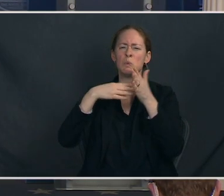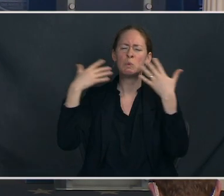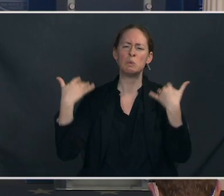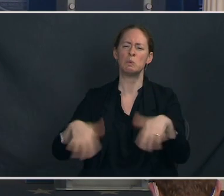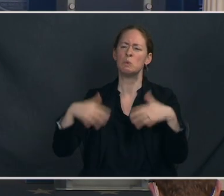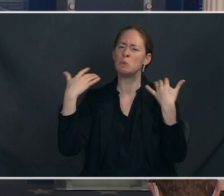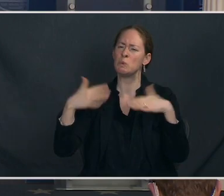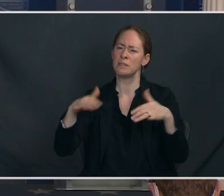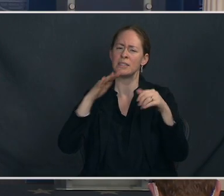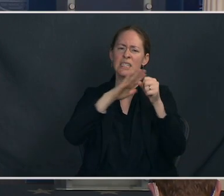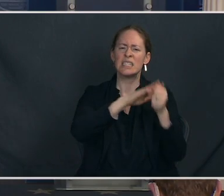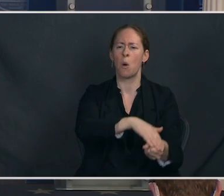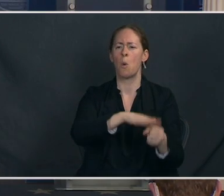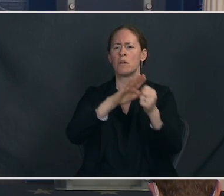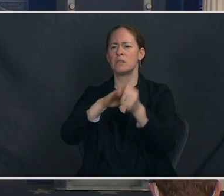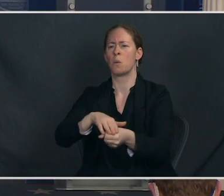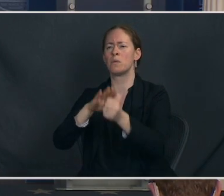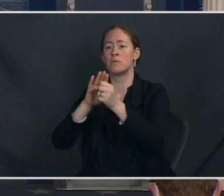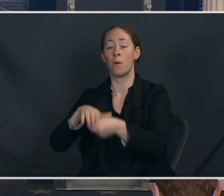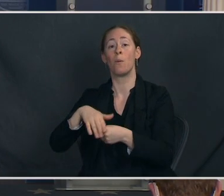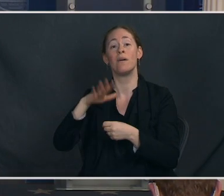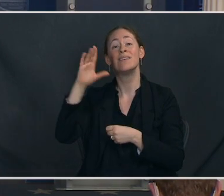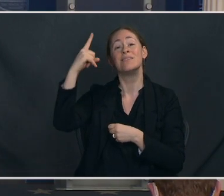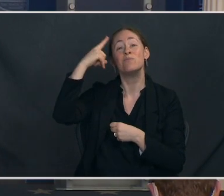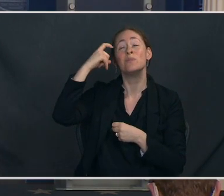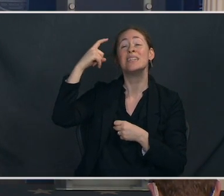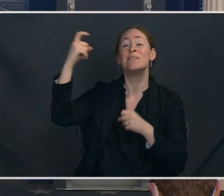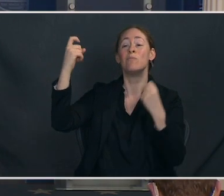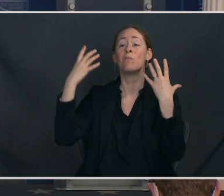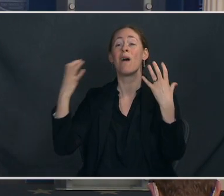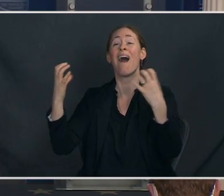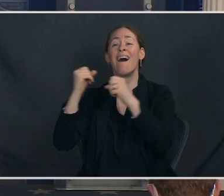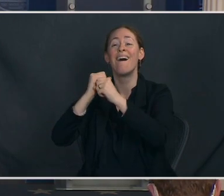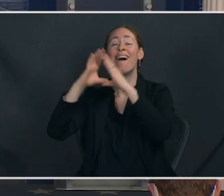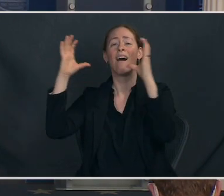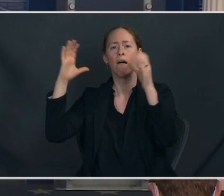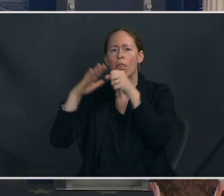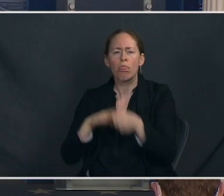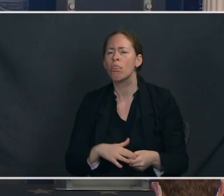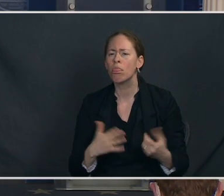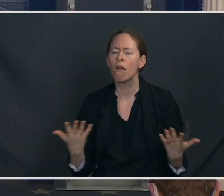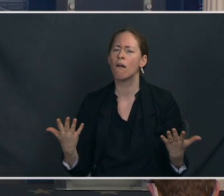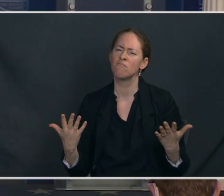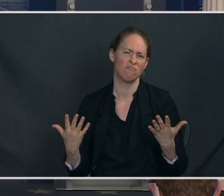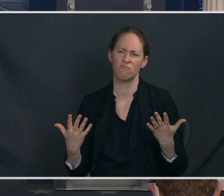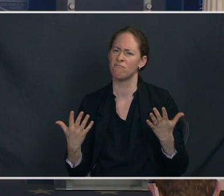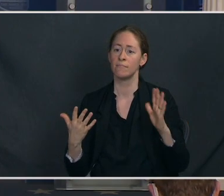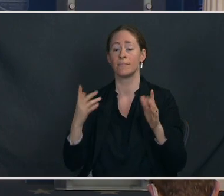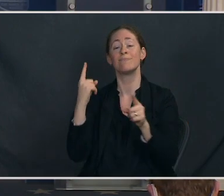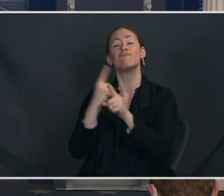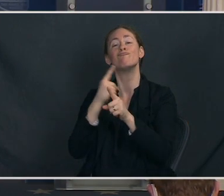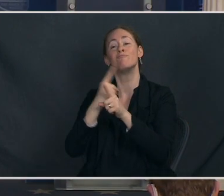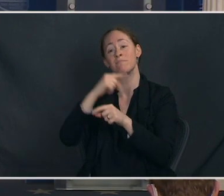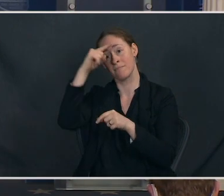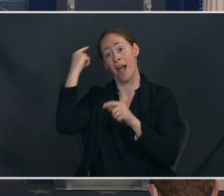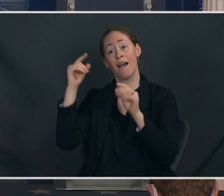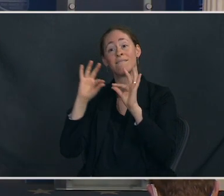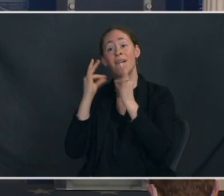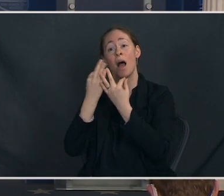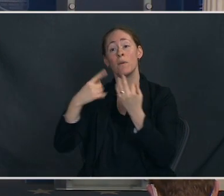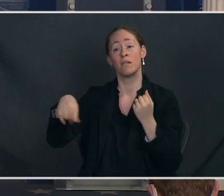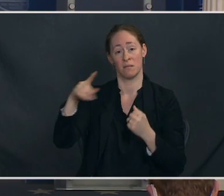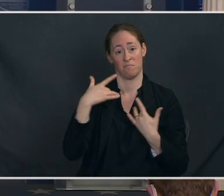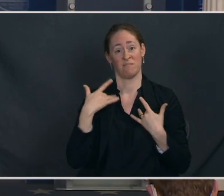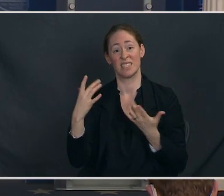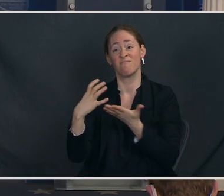American dream far out of reach. Today, the average black family has just one-tenth the wealth of the average